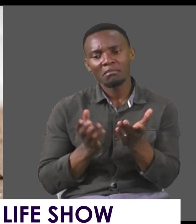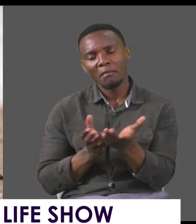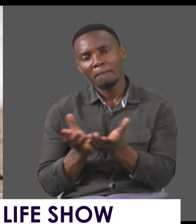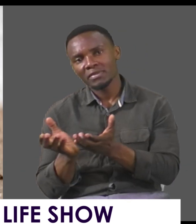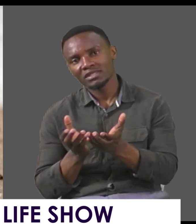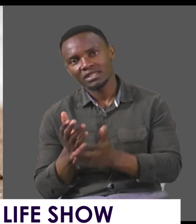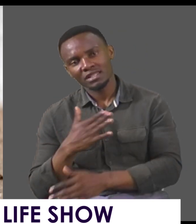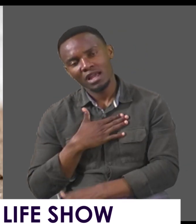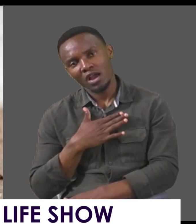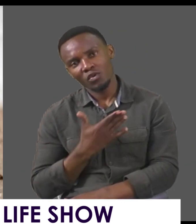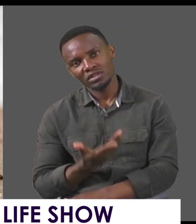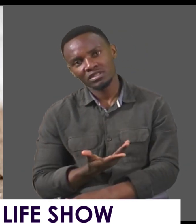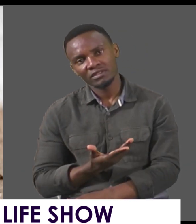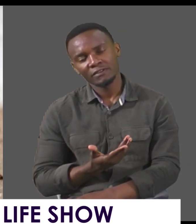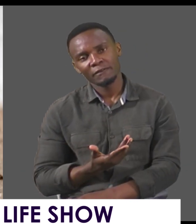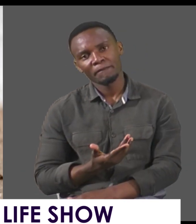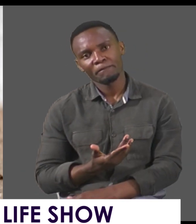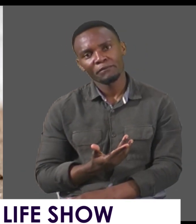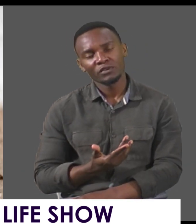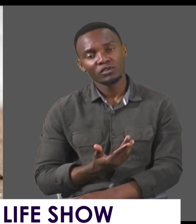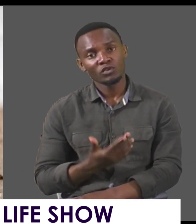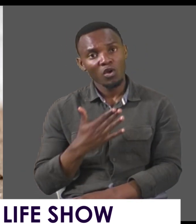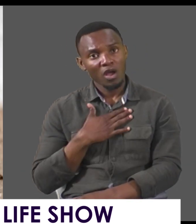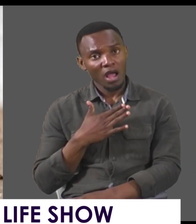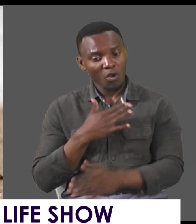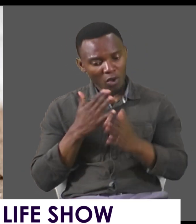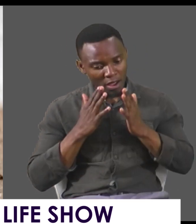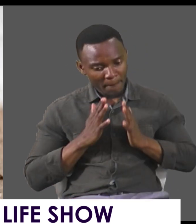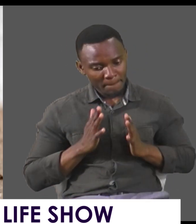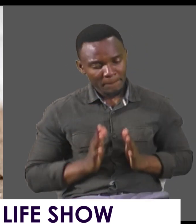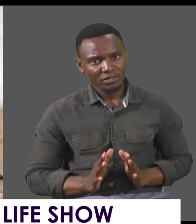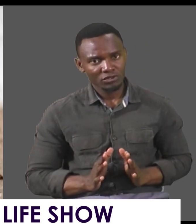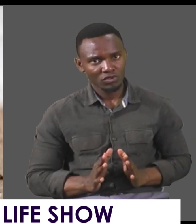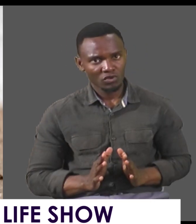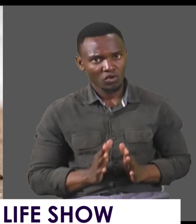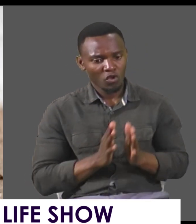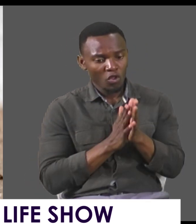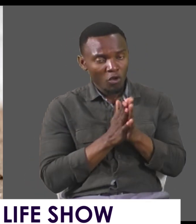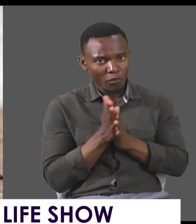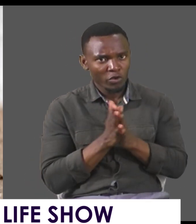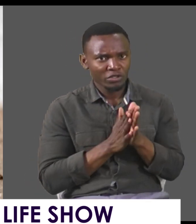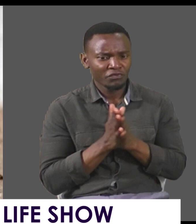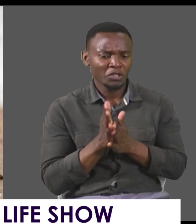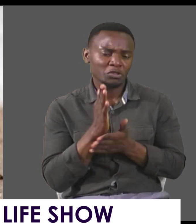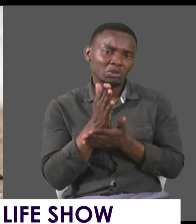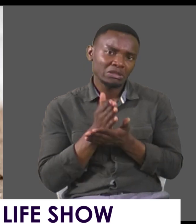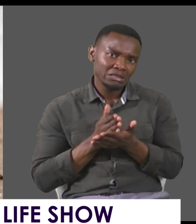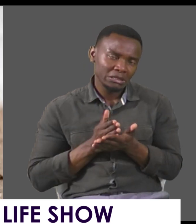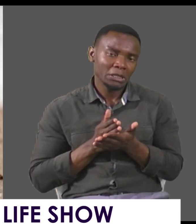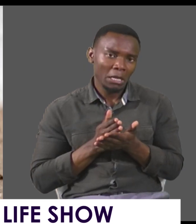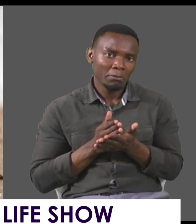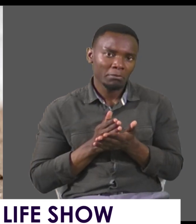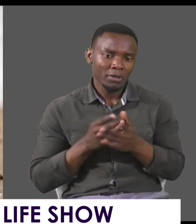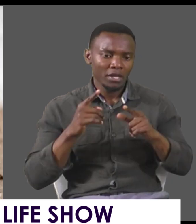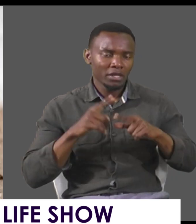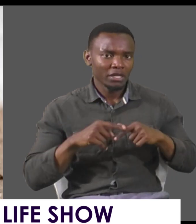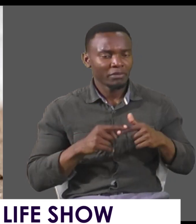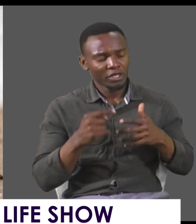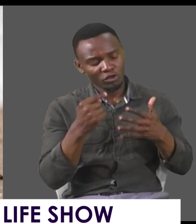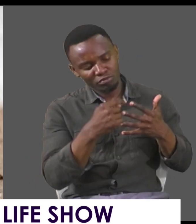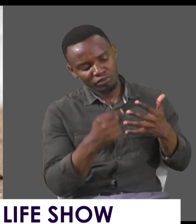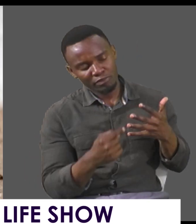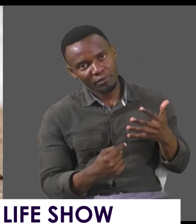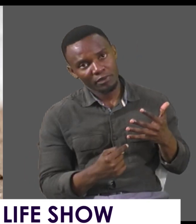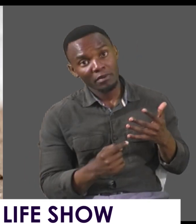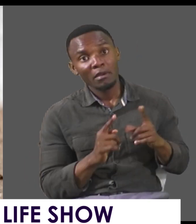businesses, our personal mantra. Unfortunately, many of us is pegged on these things. But